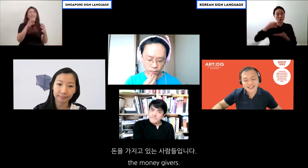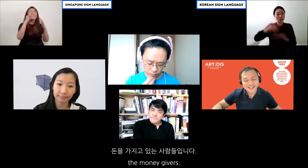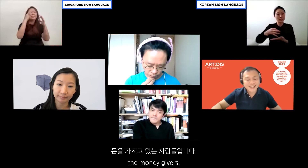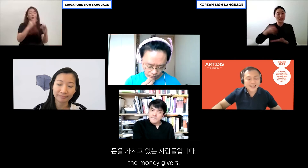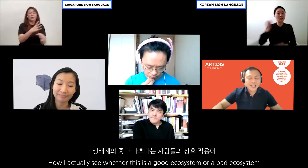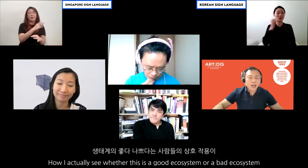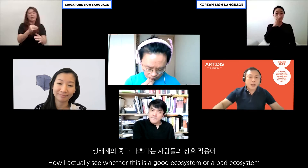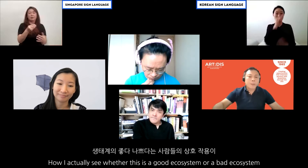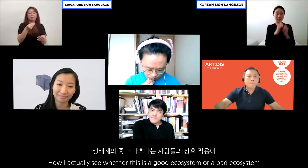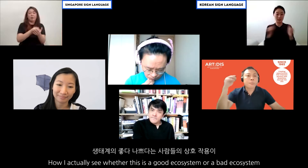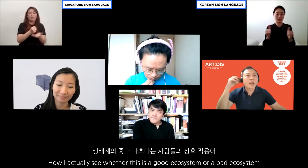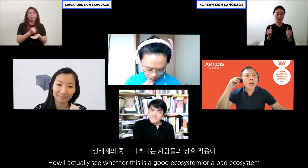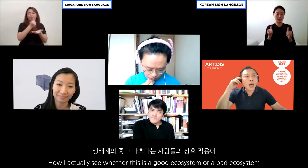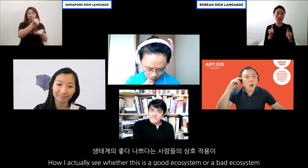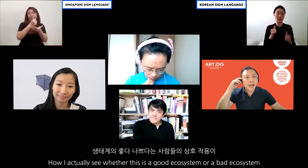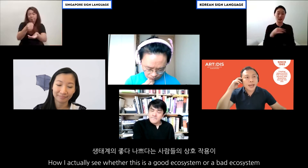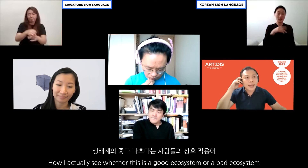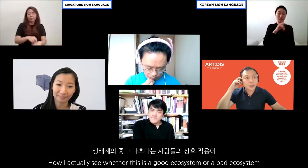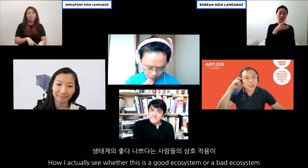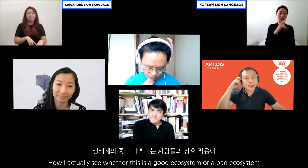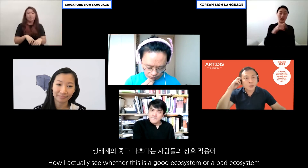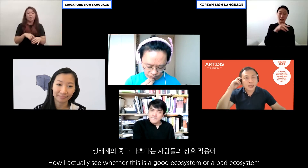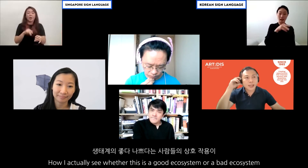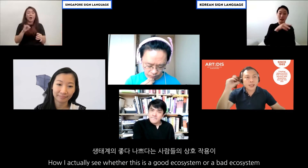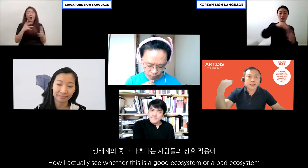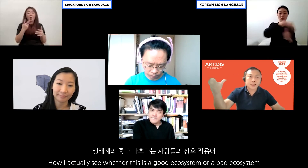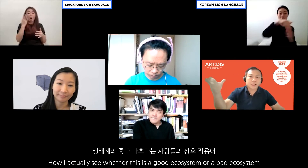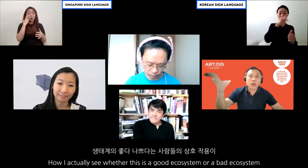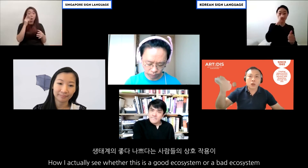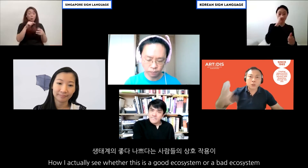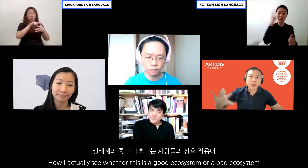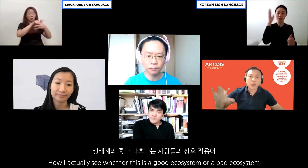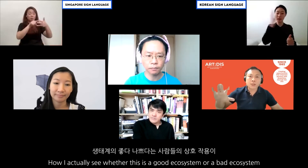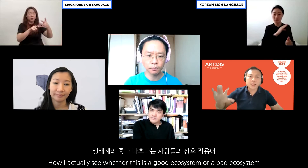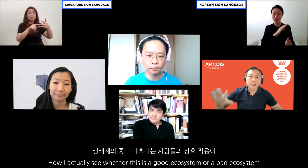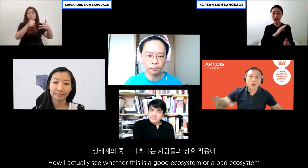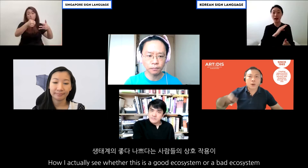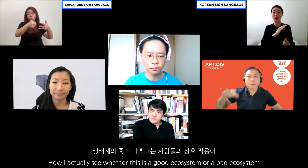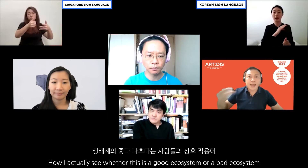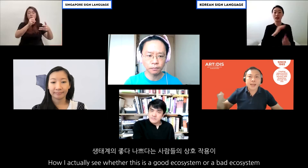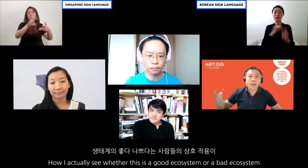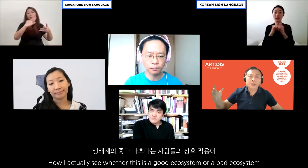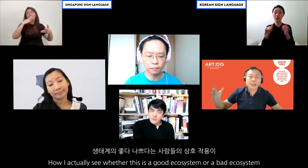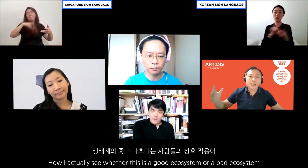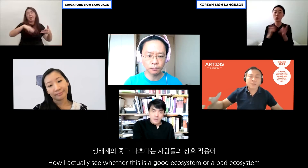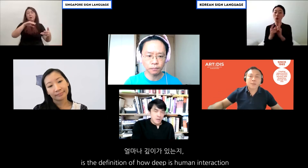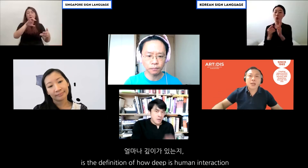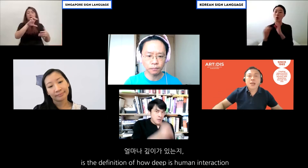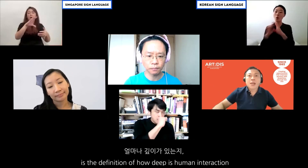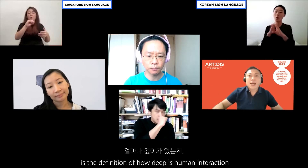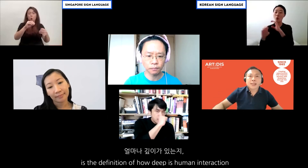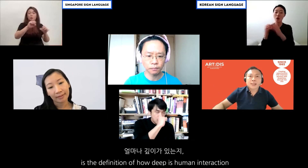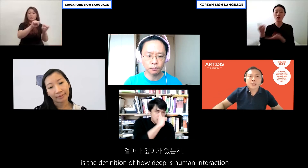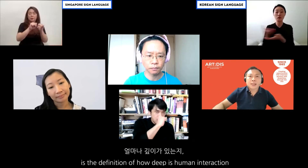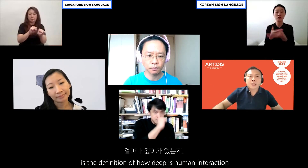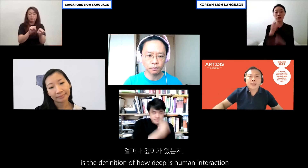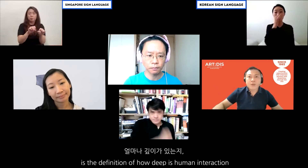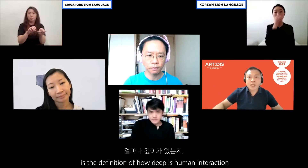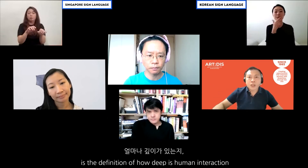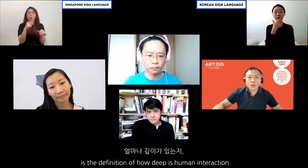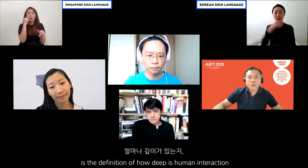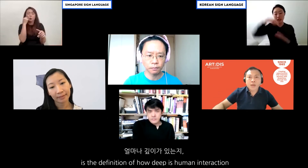givers. How I actually see whether this is a good ecosystem or a bad ecosystem is